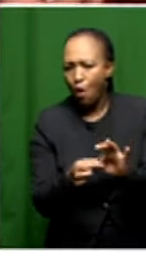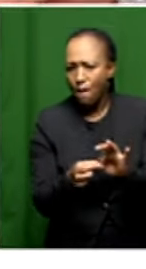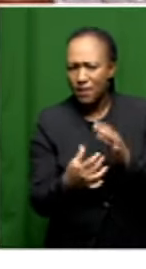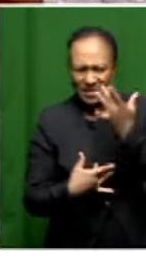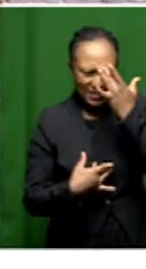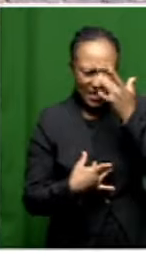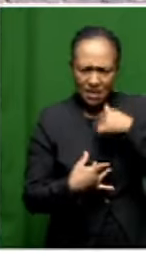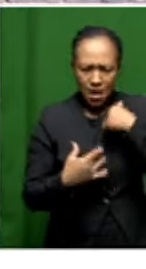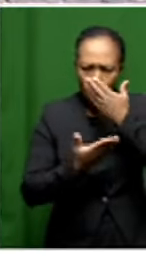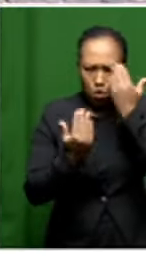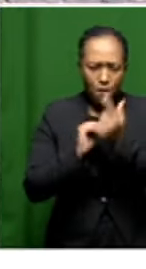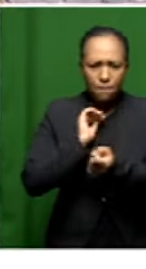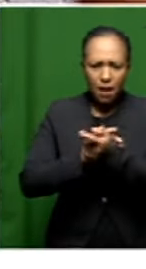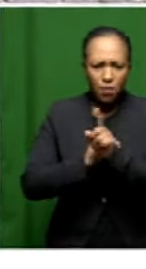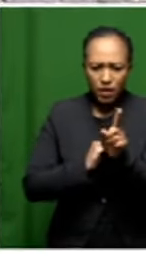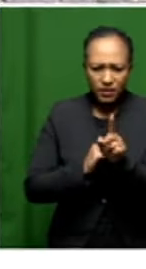a clue what has happened.